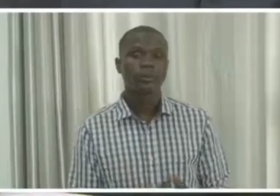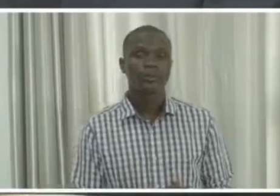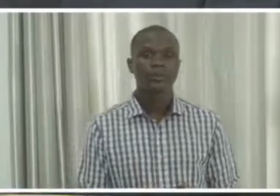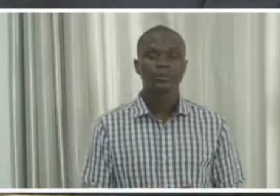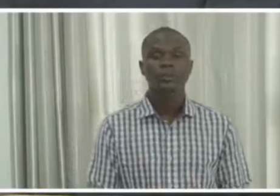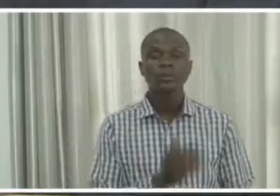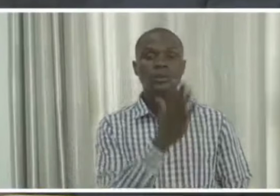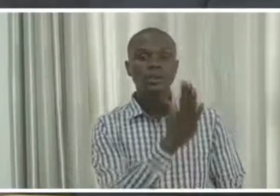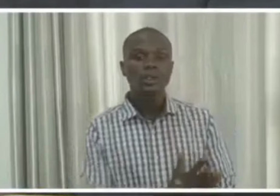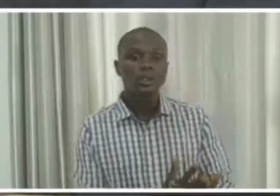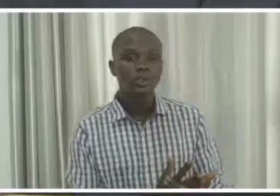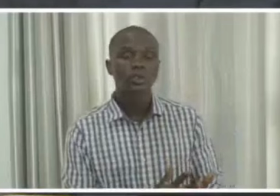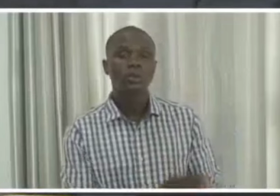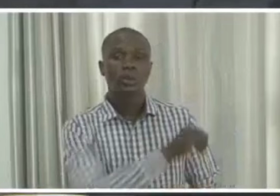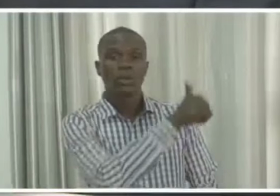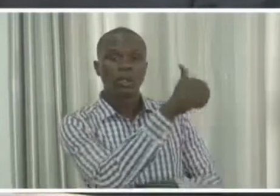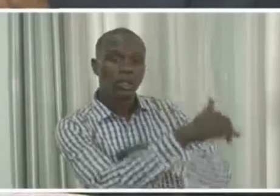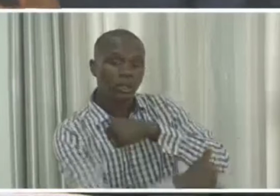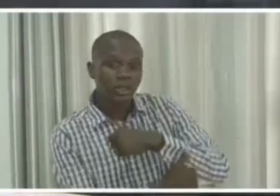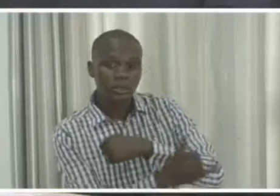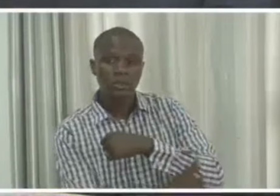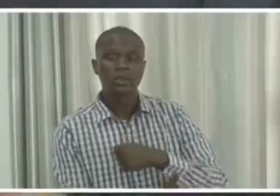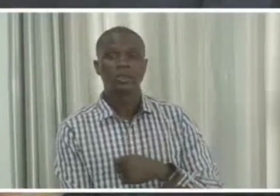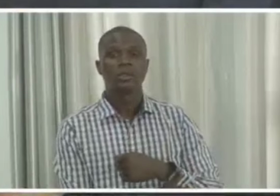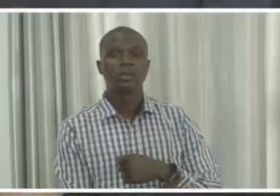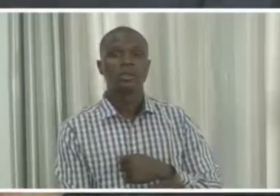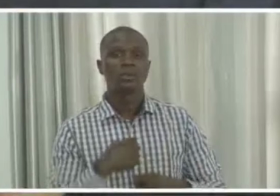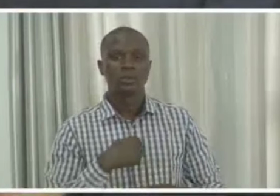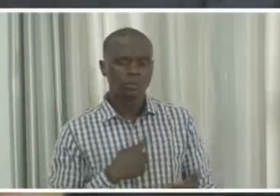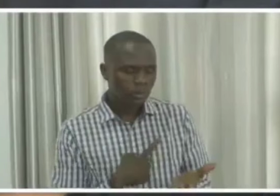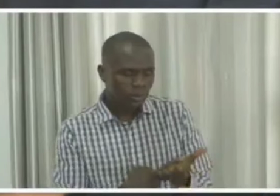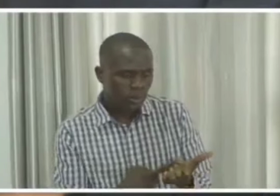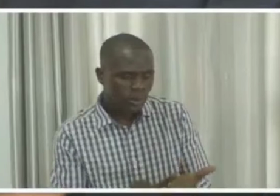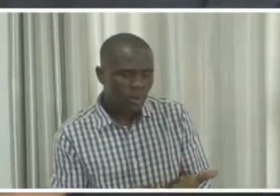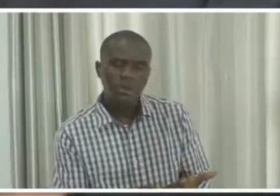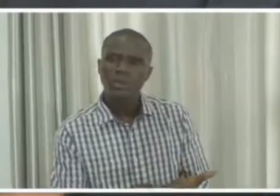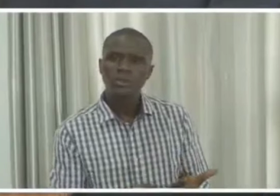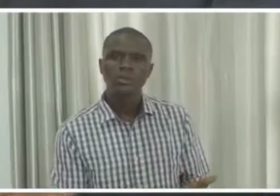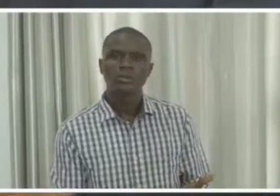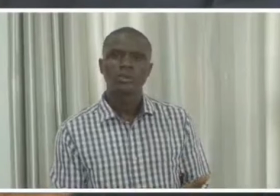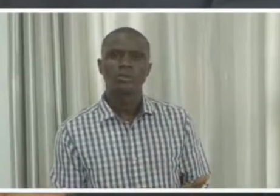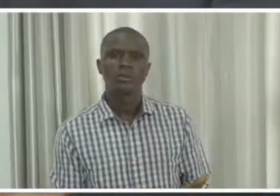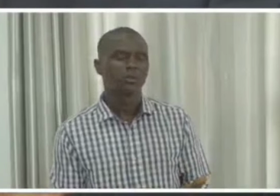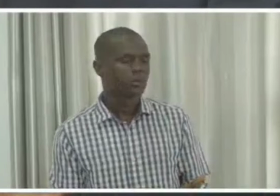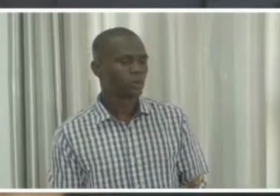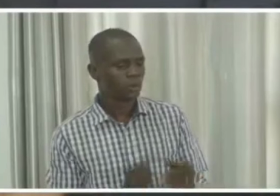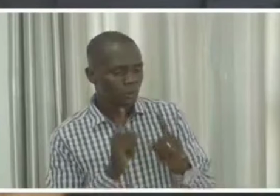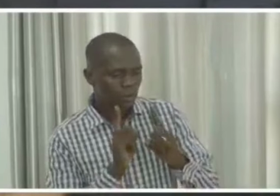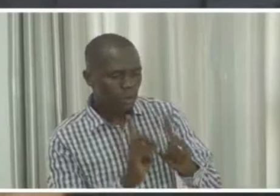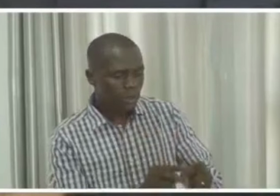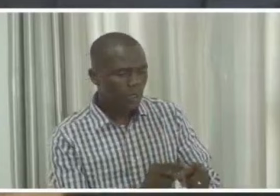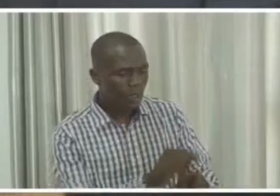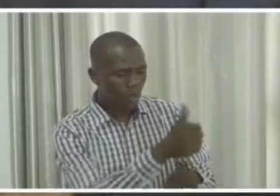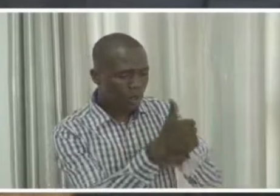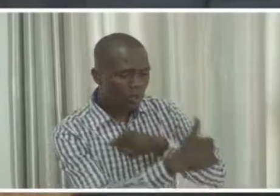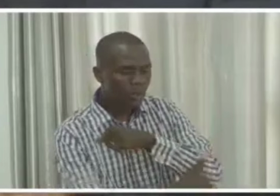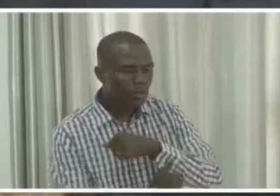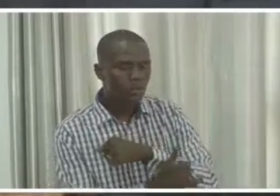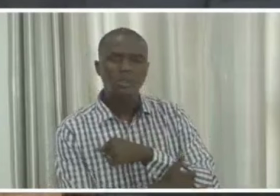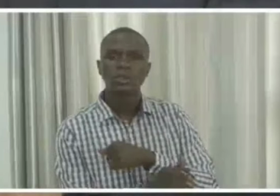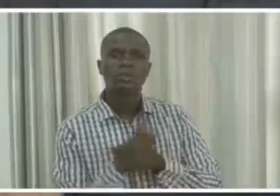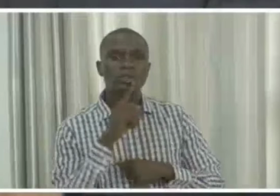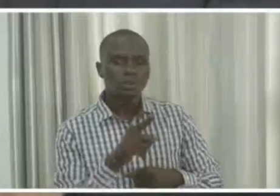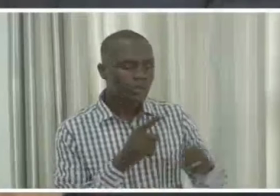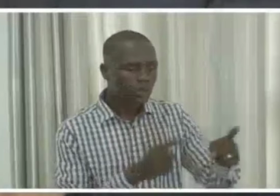they lead to climate change. For let them cut down on the pollution. For the first time in